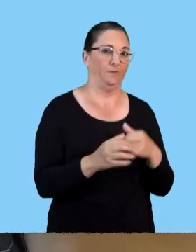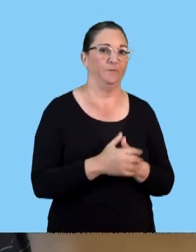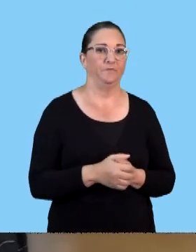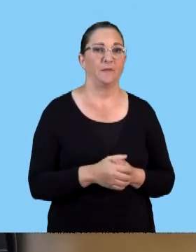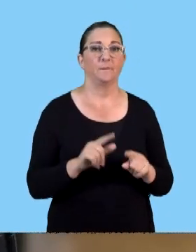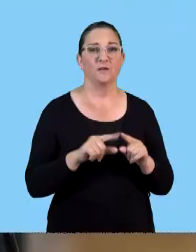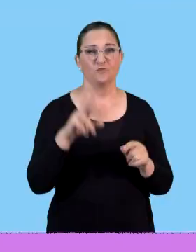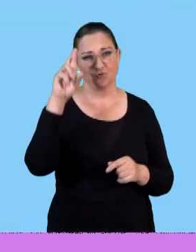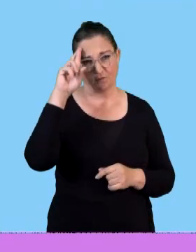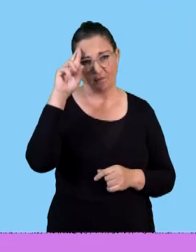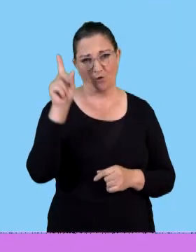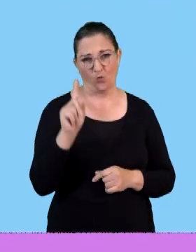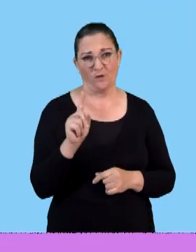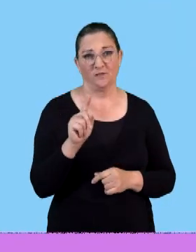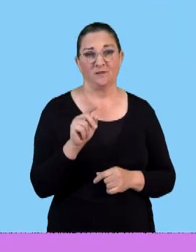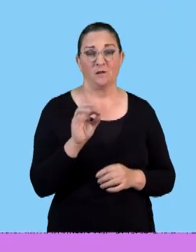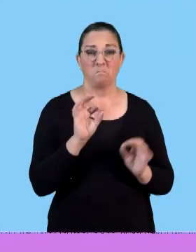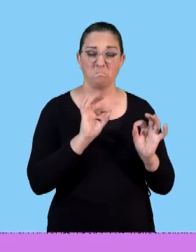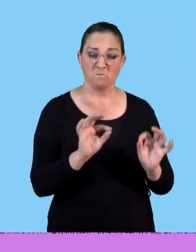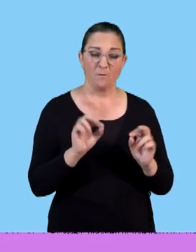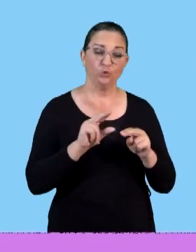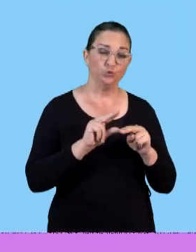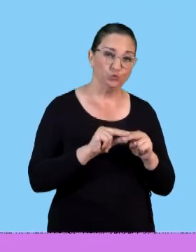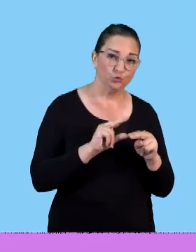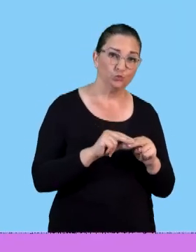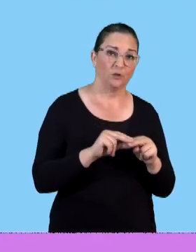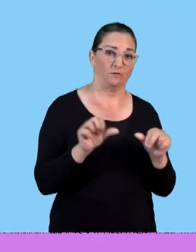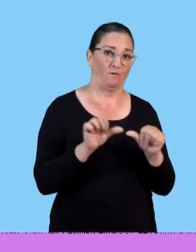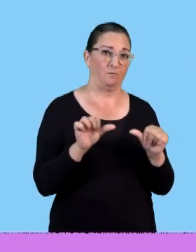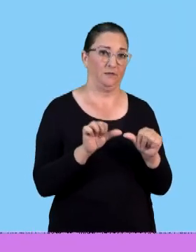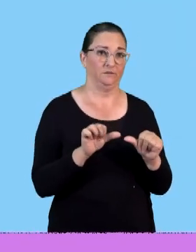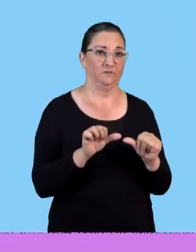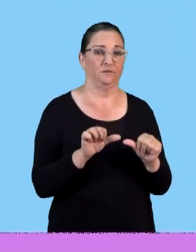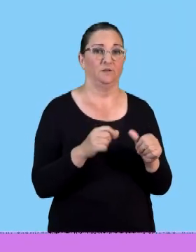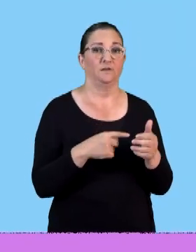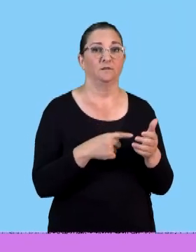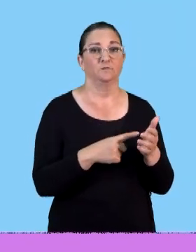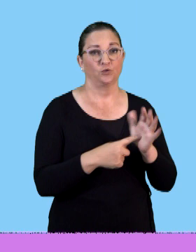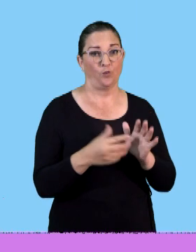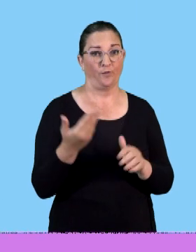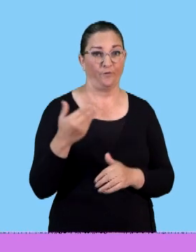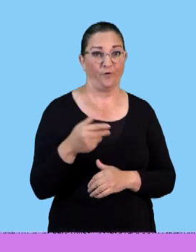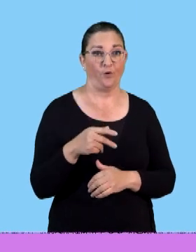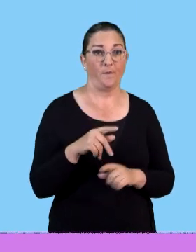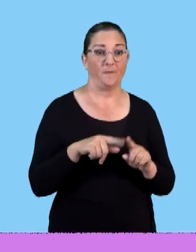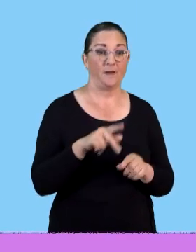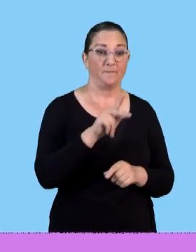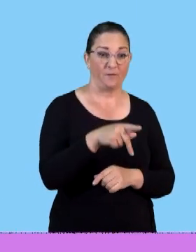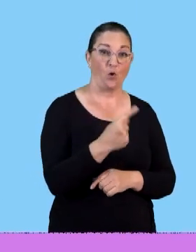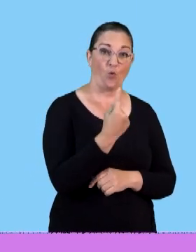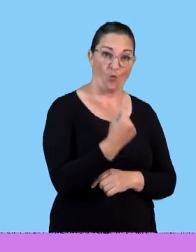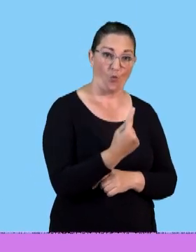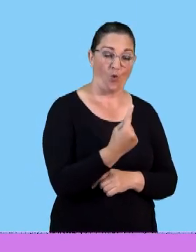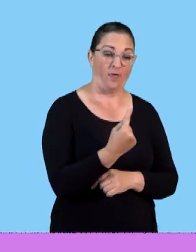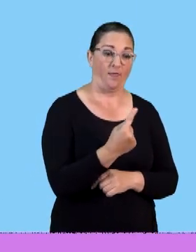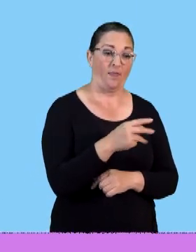form. Then remember to always indicate the correct units of measurement. As I've indicated just now, remember perimeter,